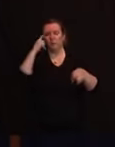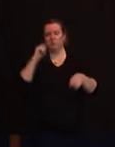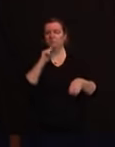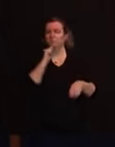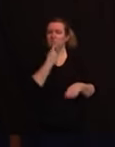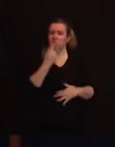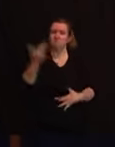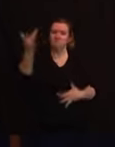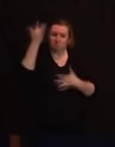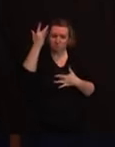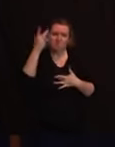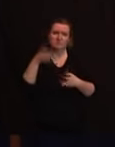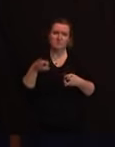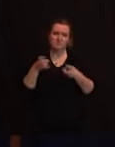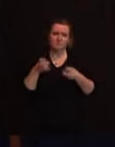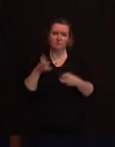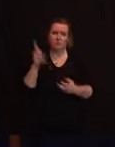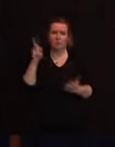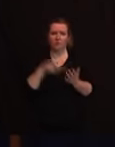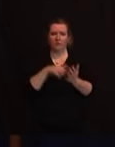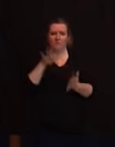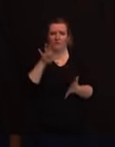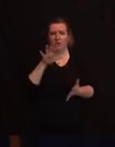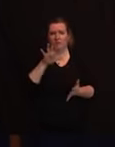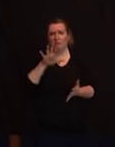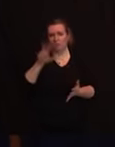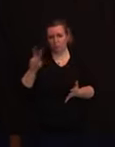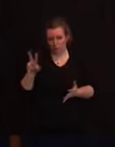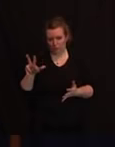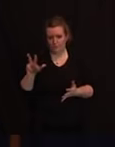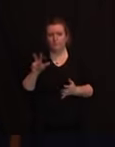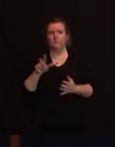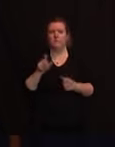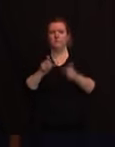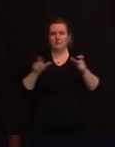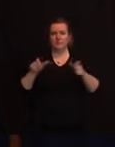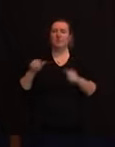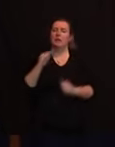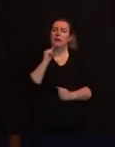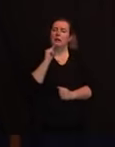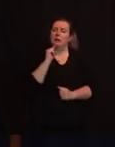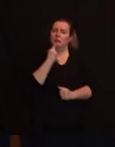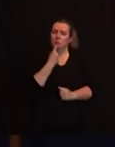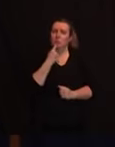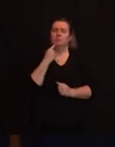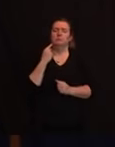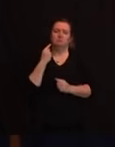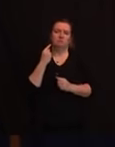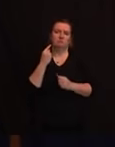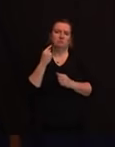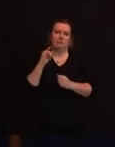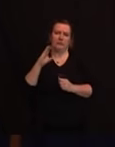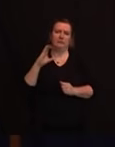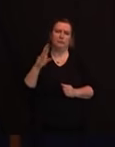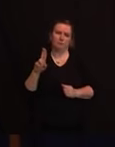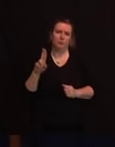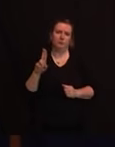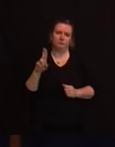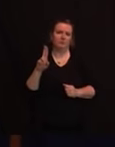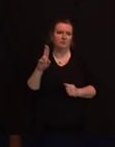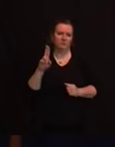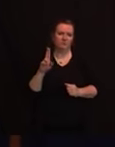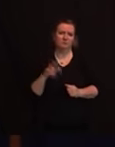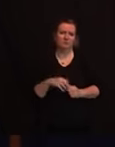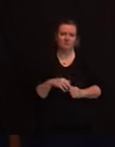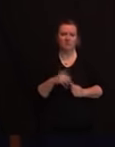1,523 individuals identified in critical care, more of them are in the hospital family